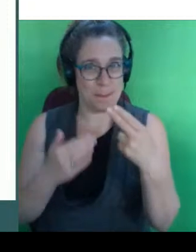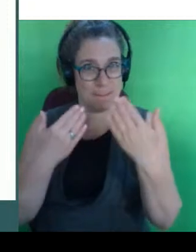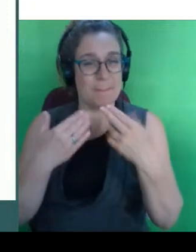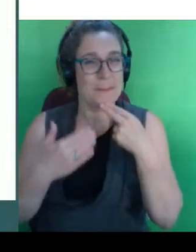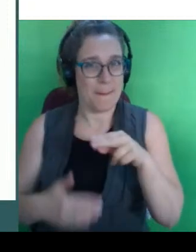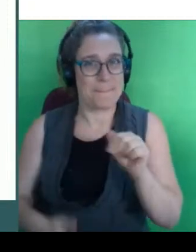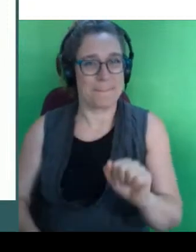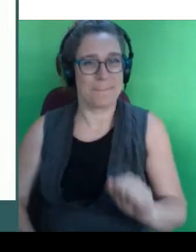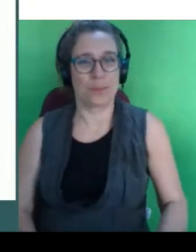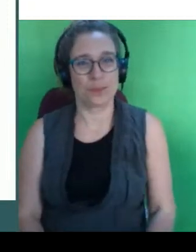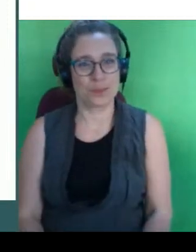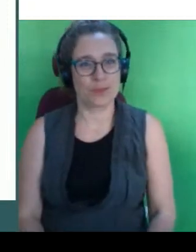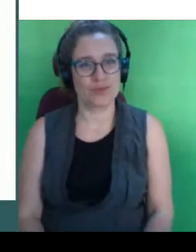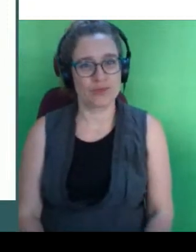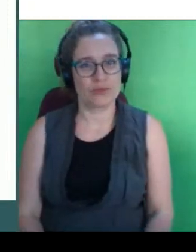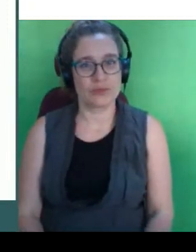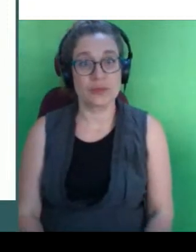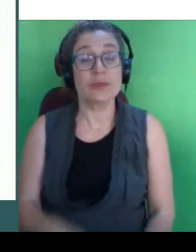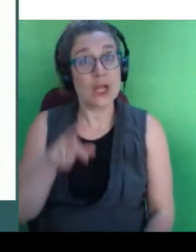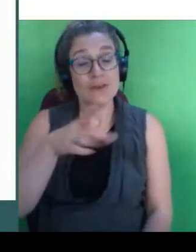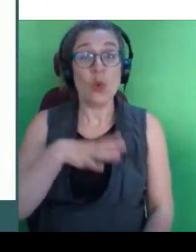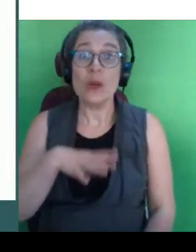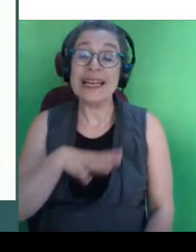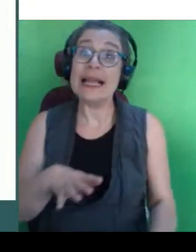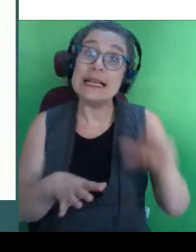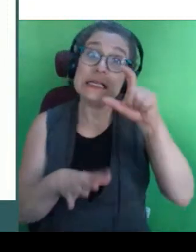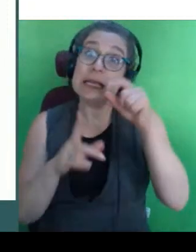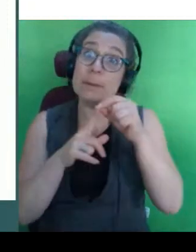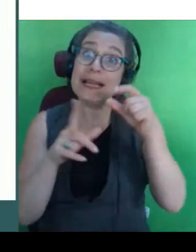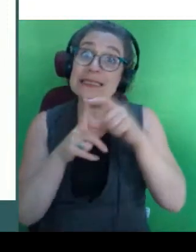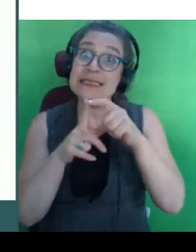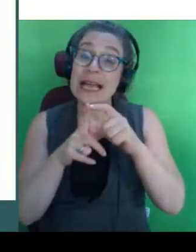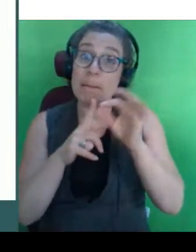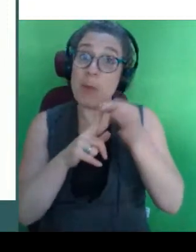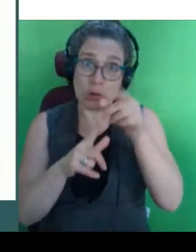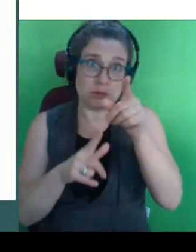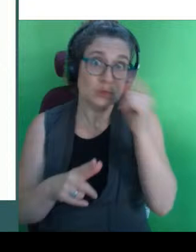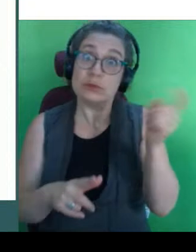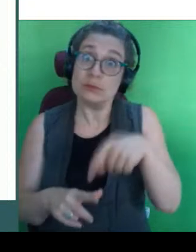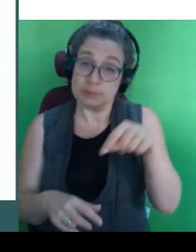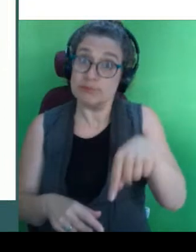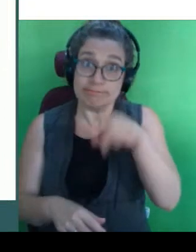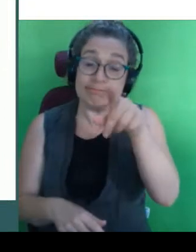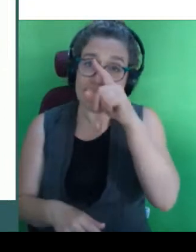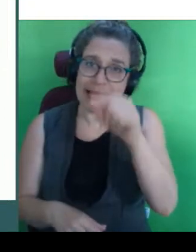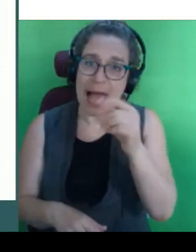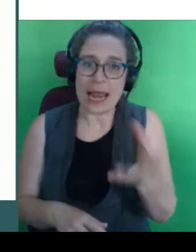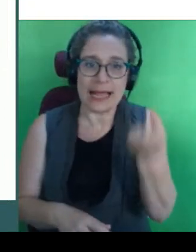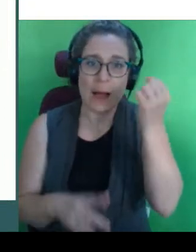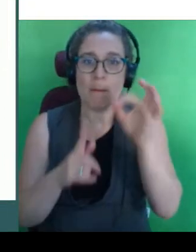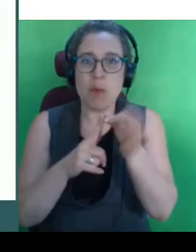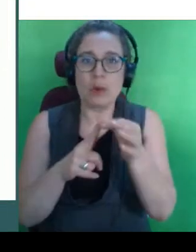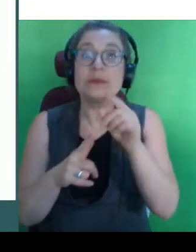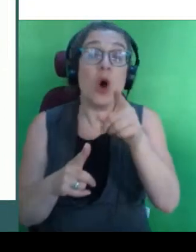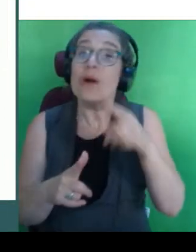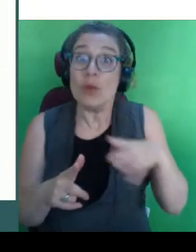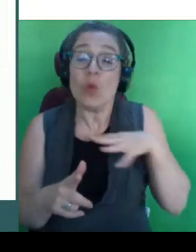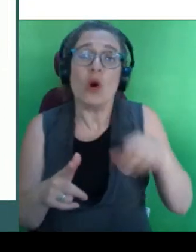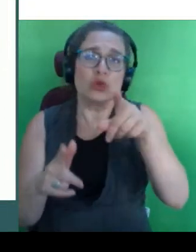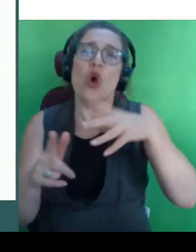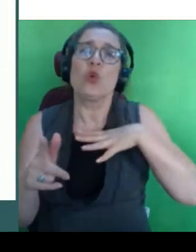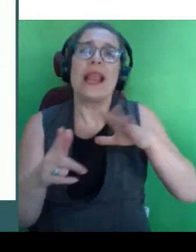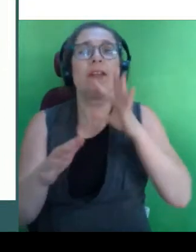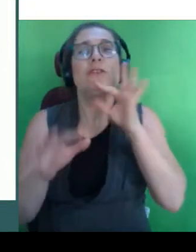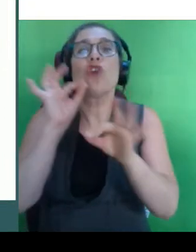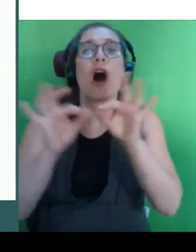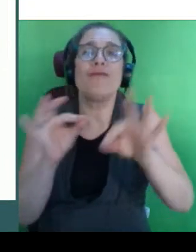You can claim CPD points for attending each live session. You'd need to complete the survey provided in our registration email to